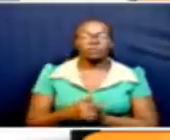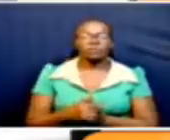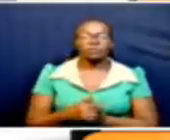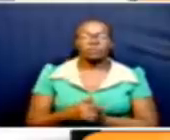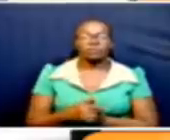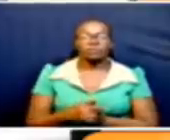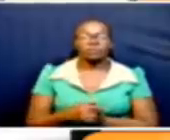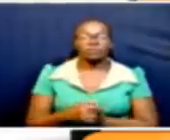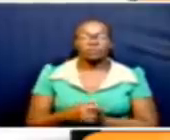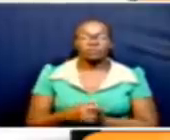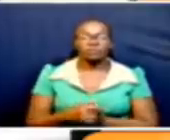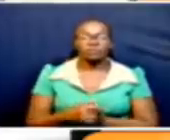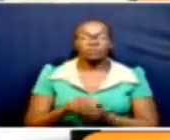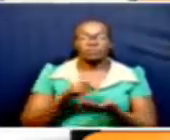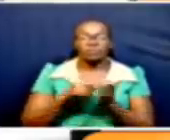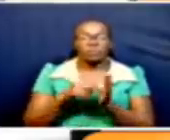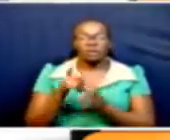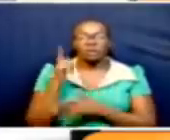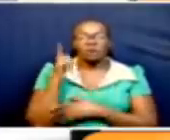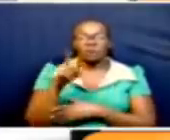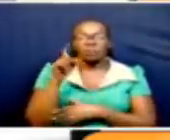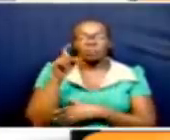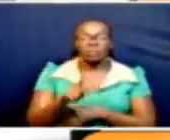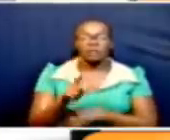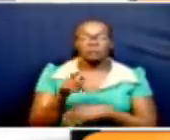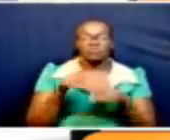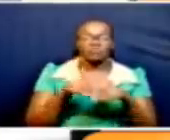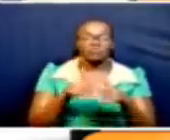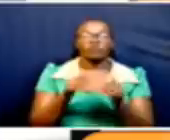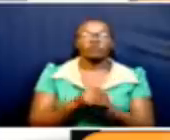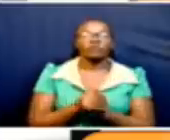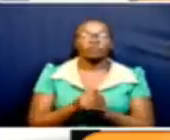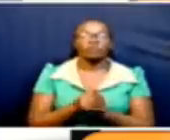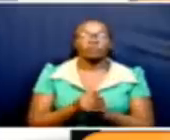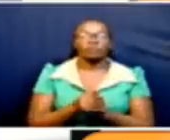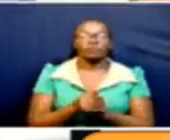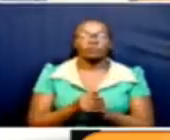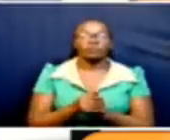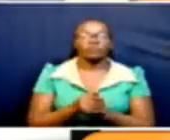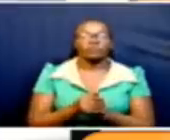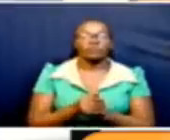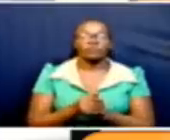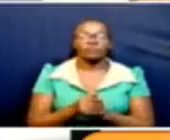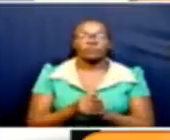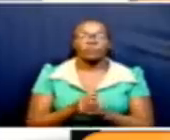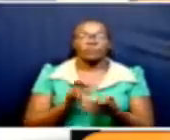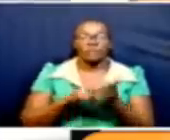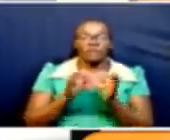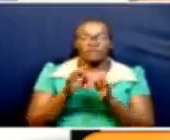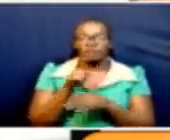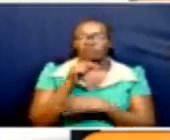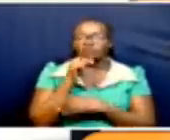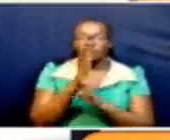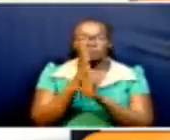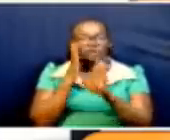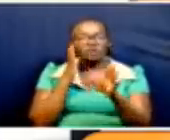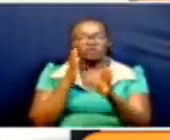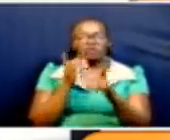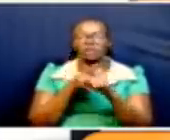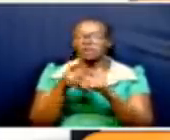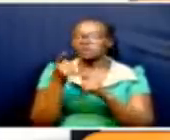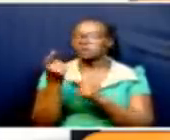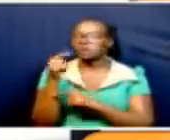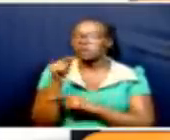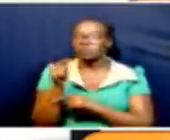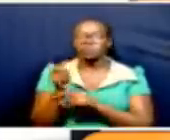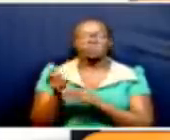his authority and say the law must be followed. You don't queue, unapata watu kwa laini, you kimbelembele, you just come in front and say, nauliza.